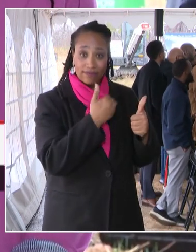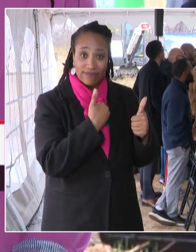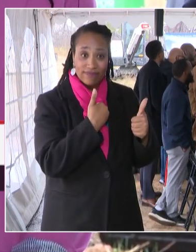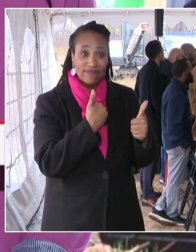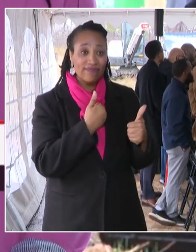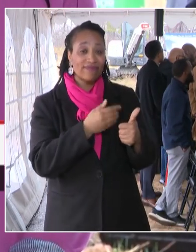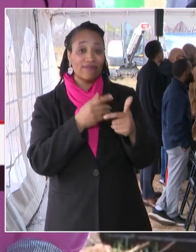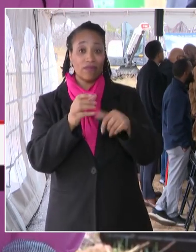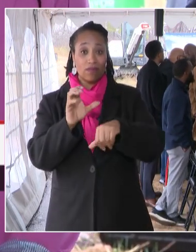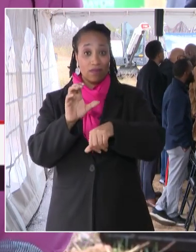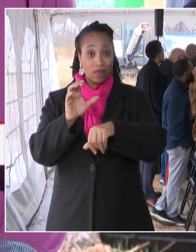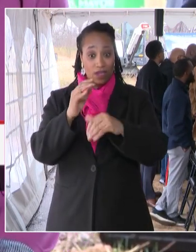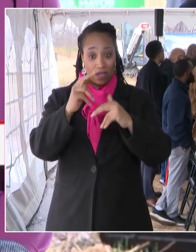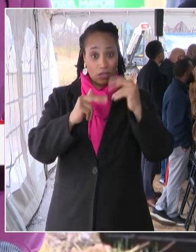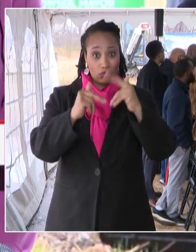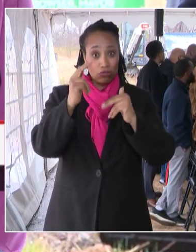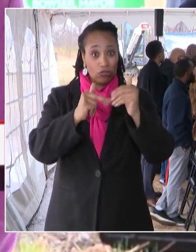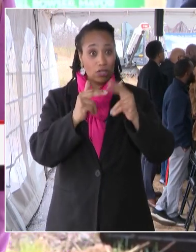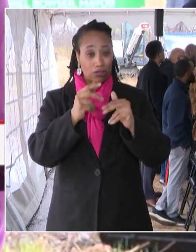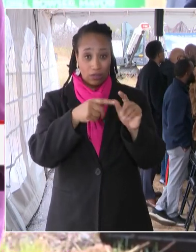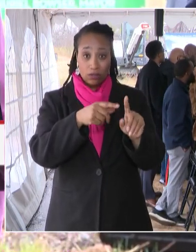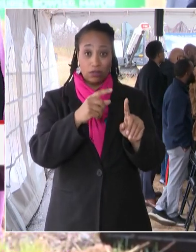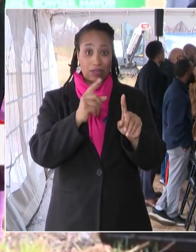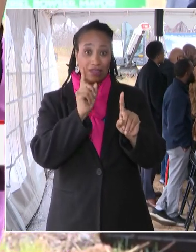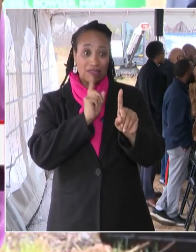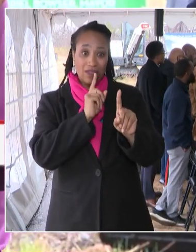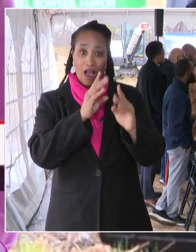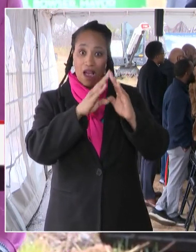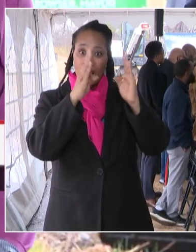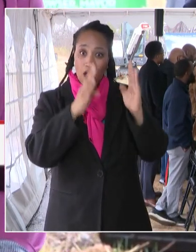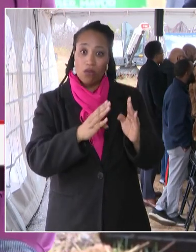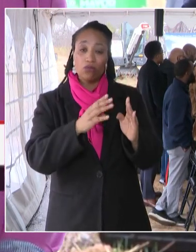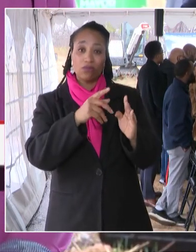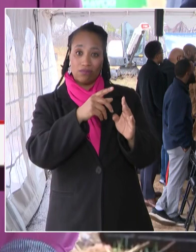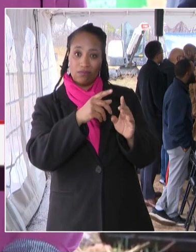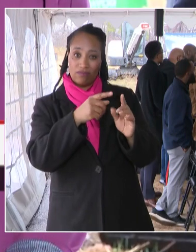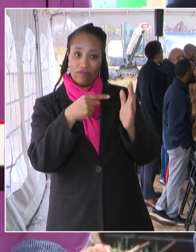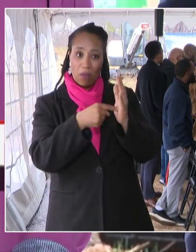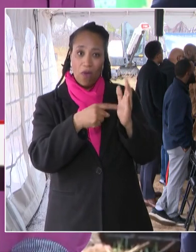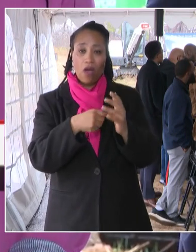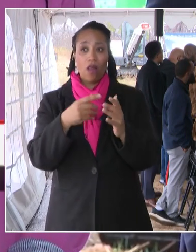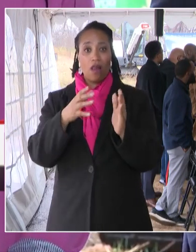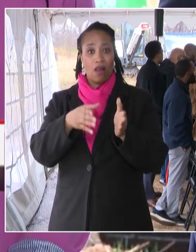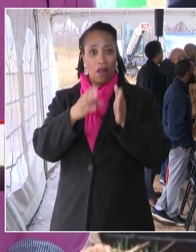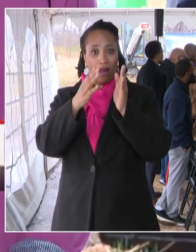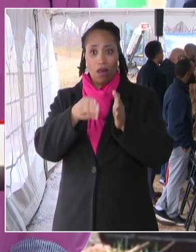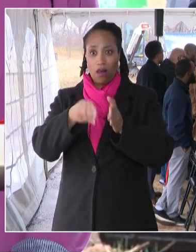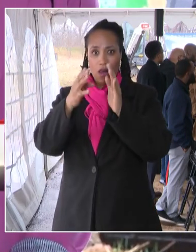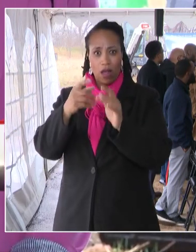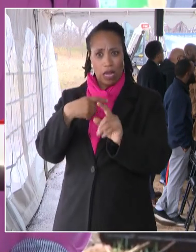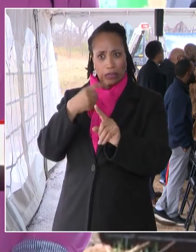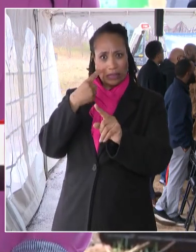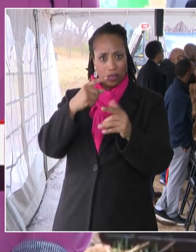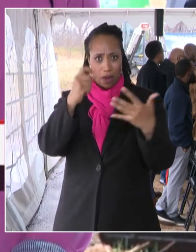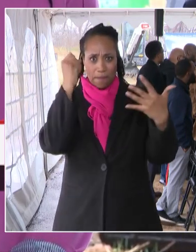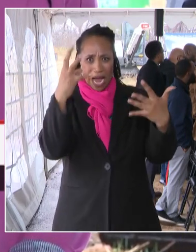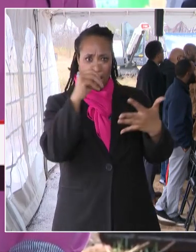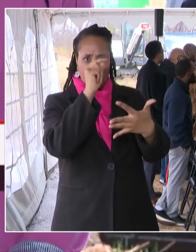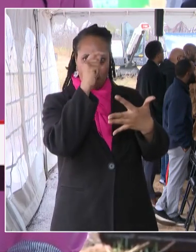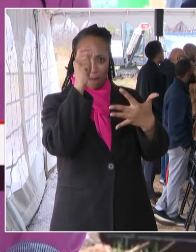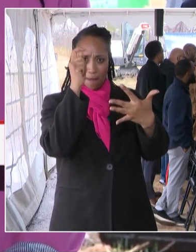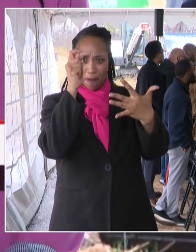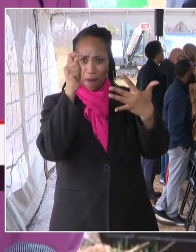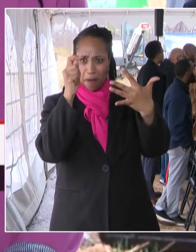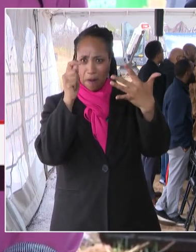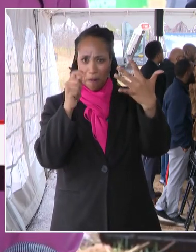construction, single-family housing here that we compete with every jurisdiction around us to keep families